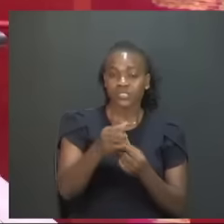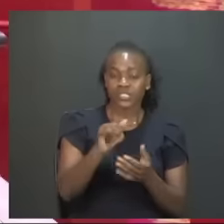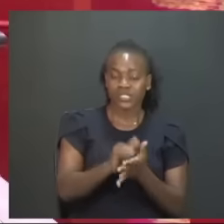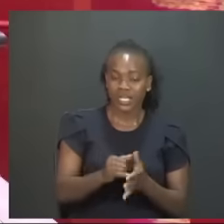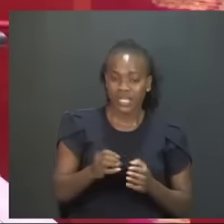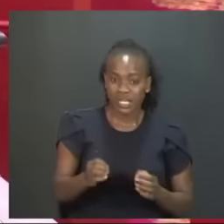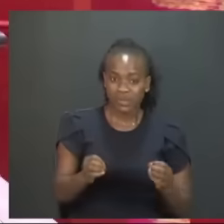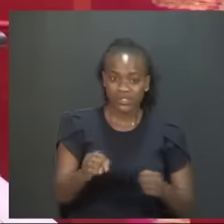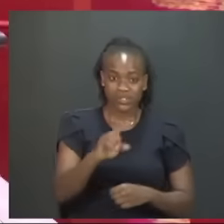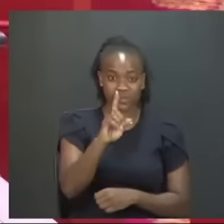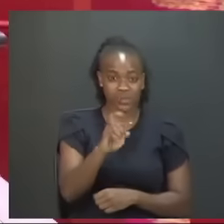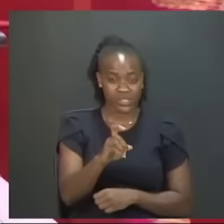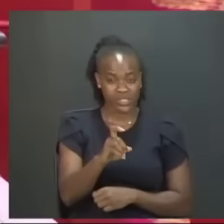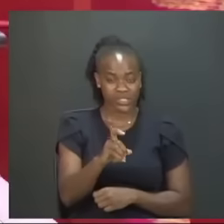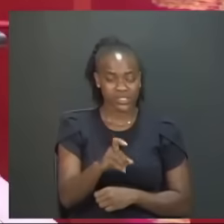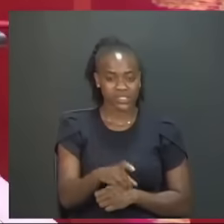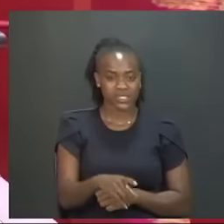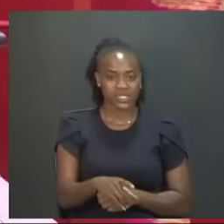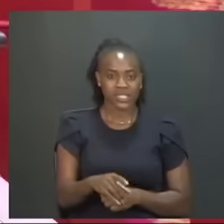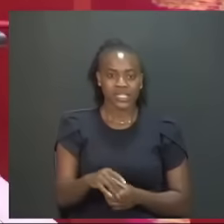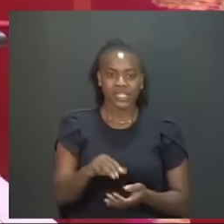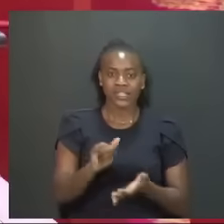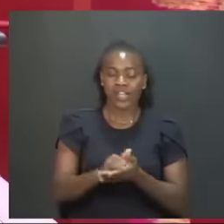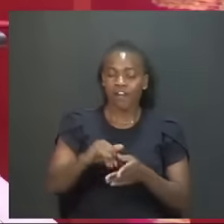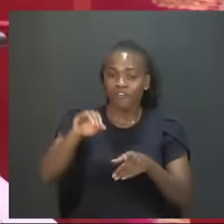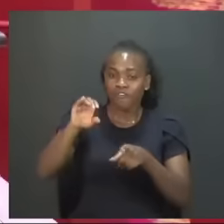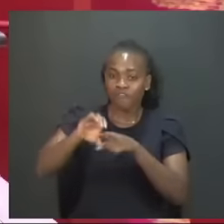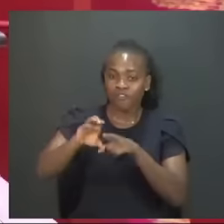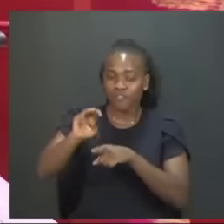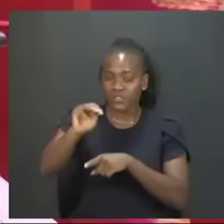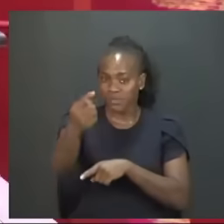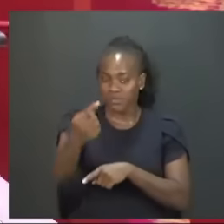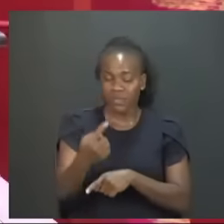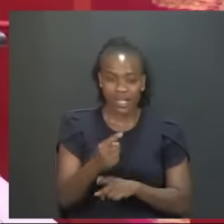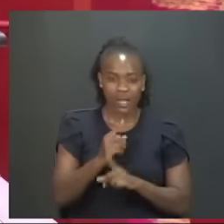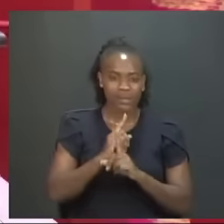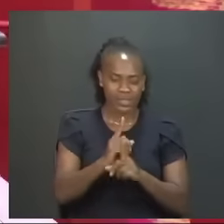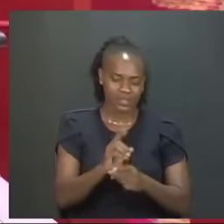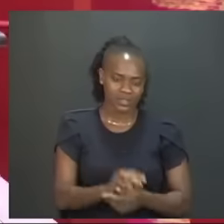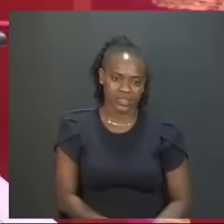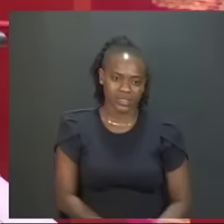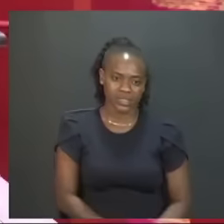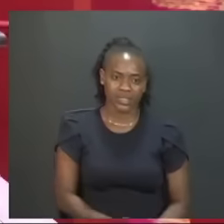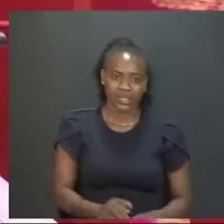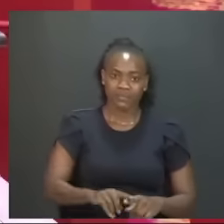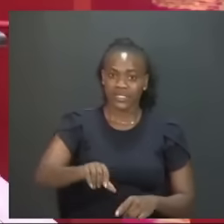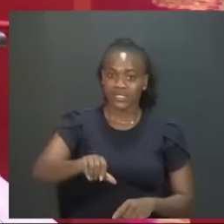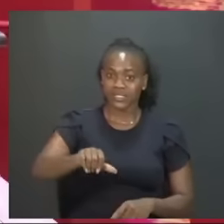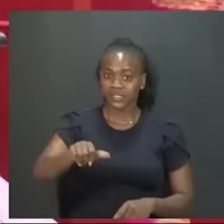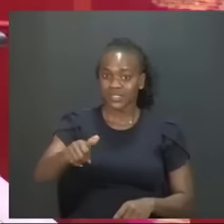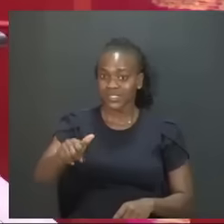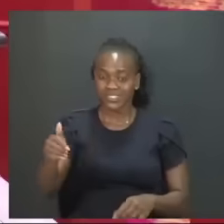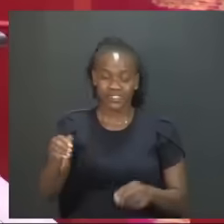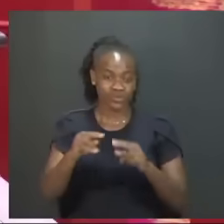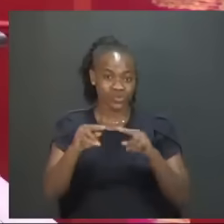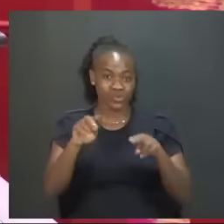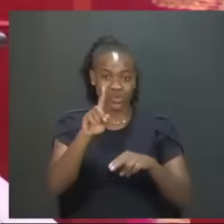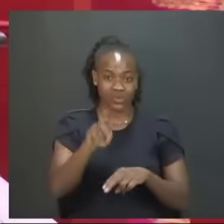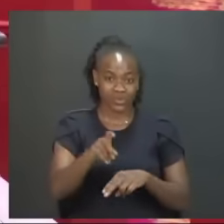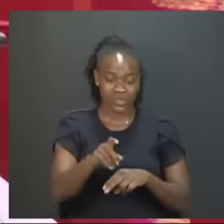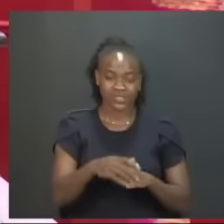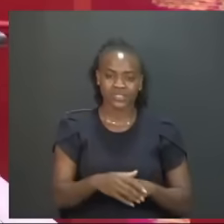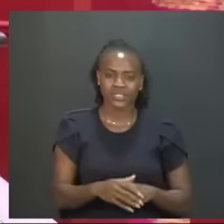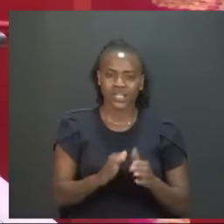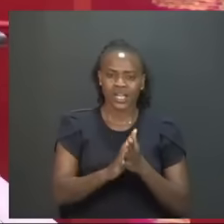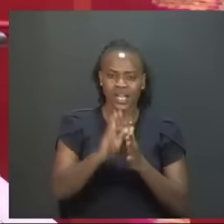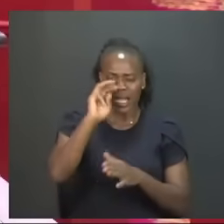an urgent matter, and we compel them to come and answer it as an urgent question. But any ordinary question that you ask of a